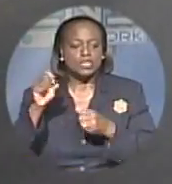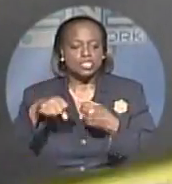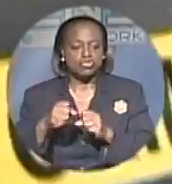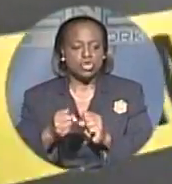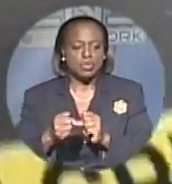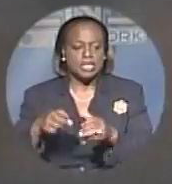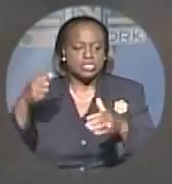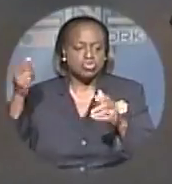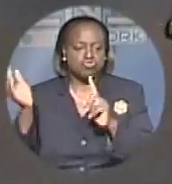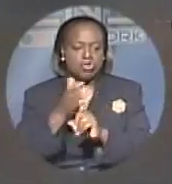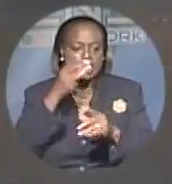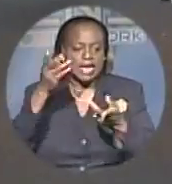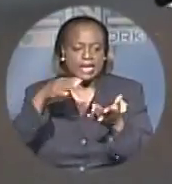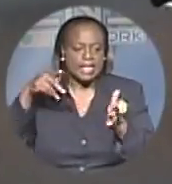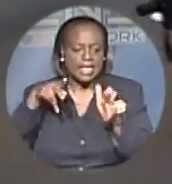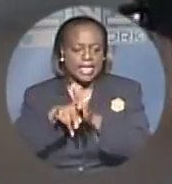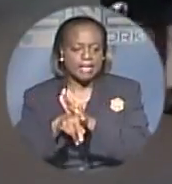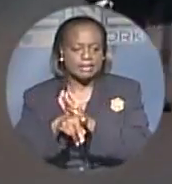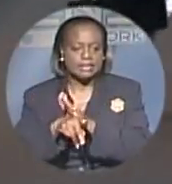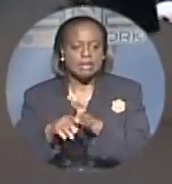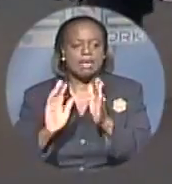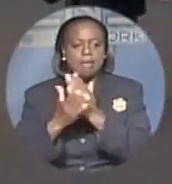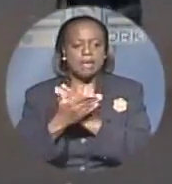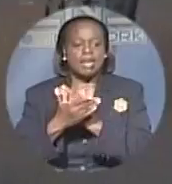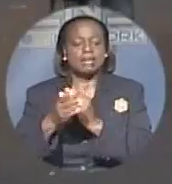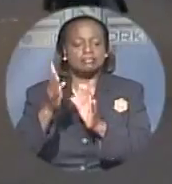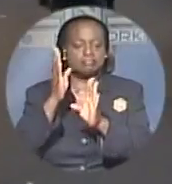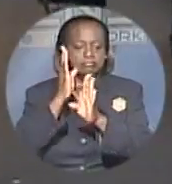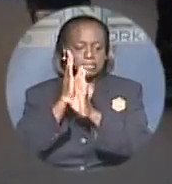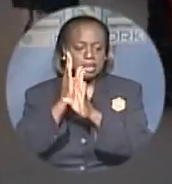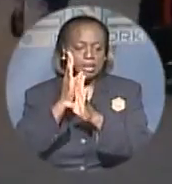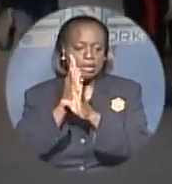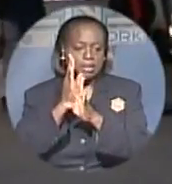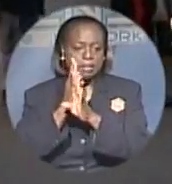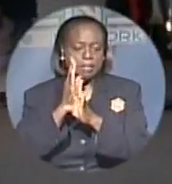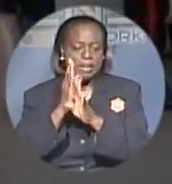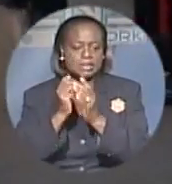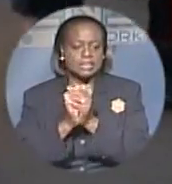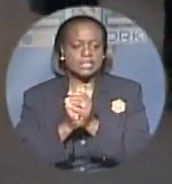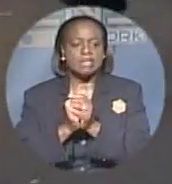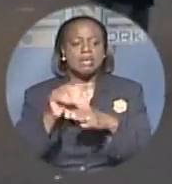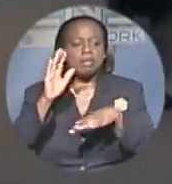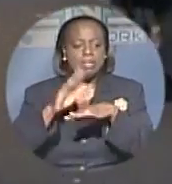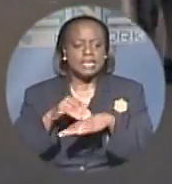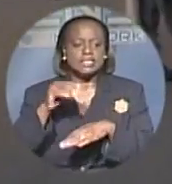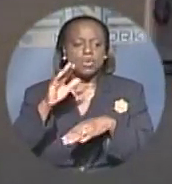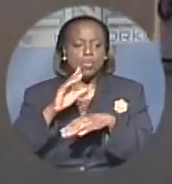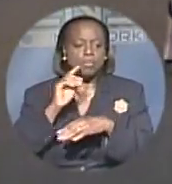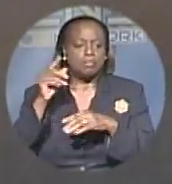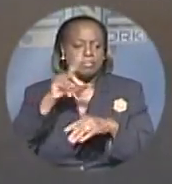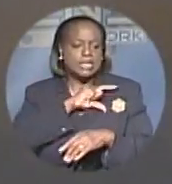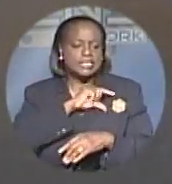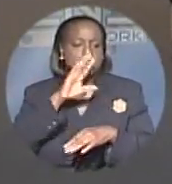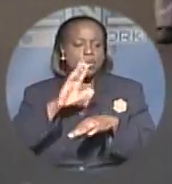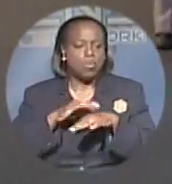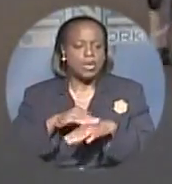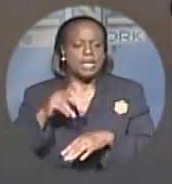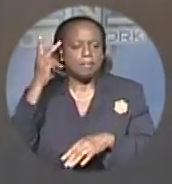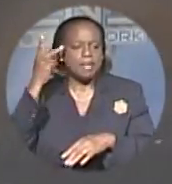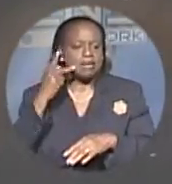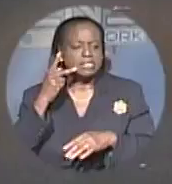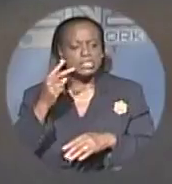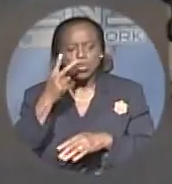public transport bus. Investigations continue into this tragic incident, and police are warning parents to closely monitor small